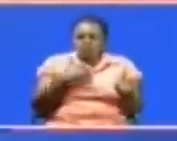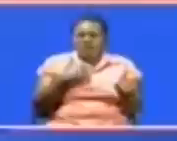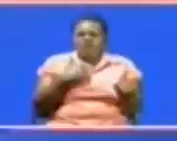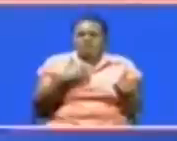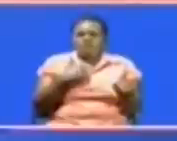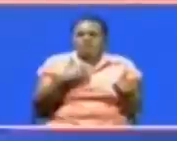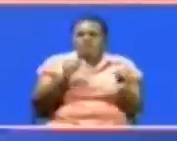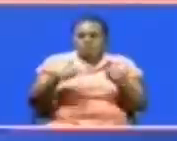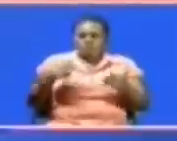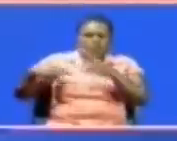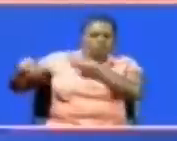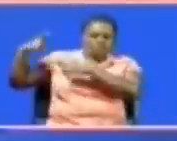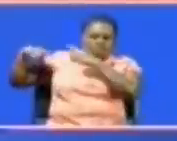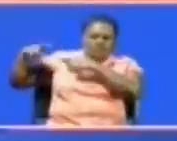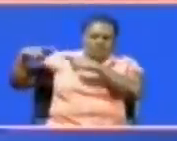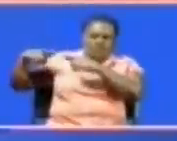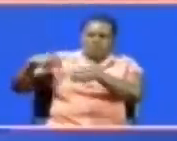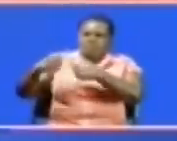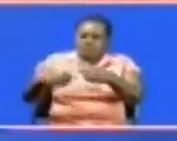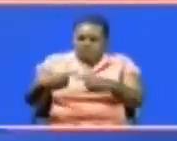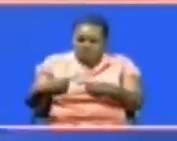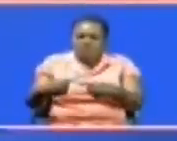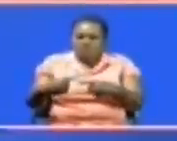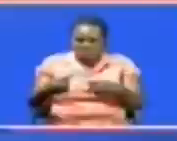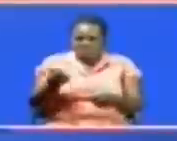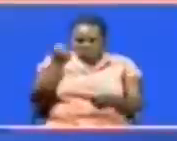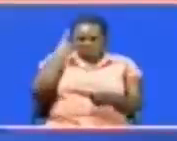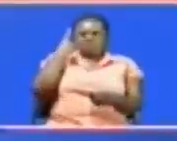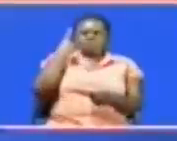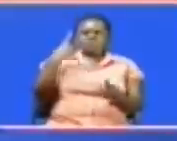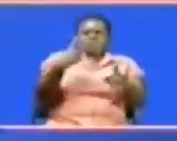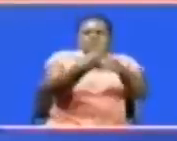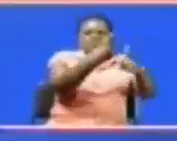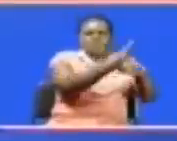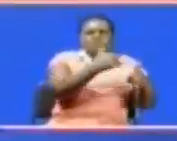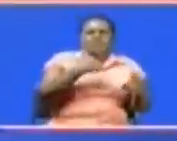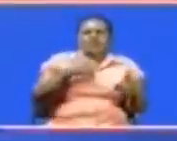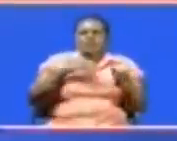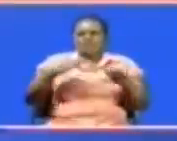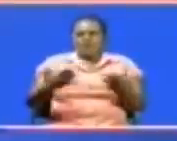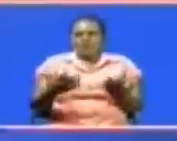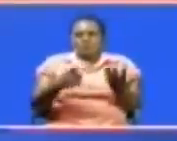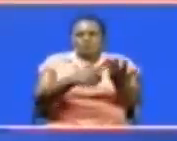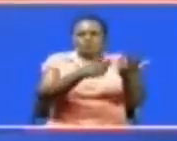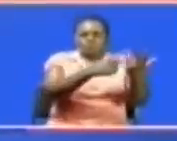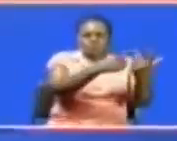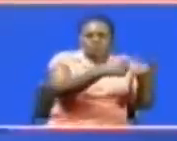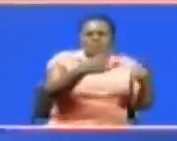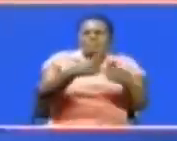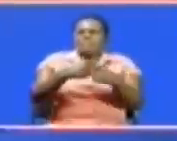we can refine the processes. And in the process, then you discover that there will be differences in the way the figures play out. Mm.